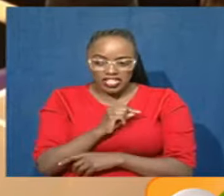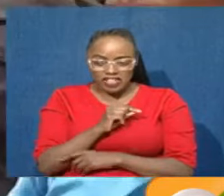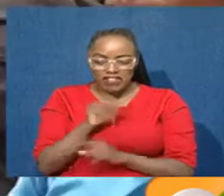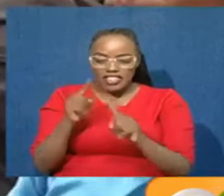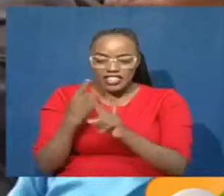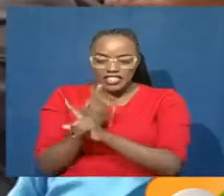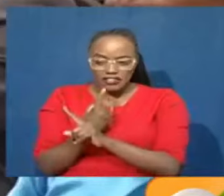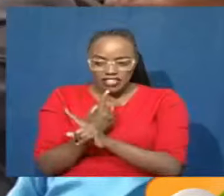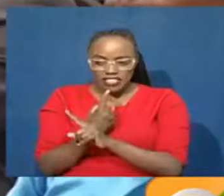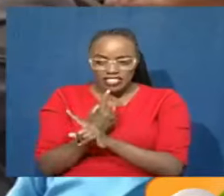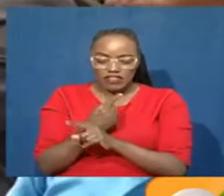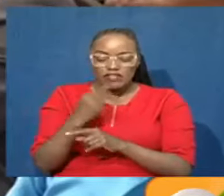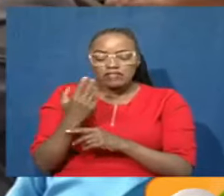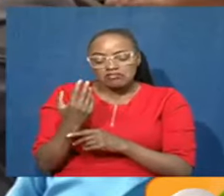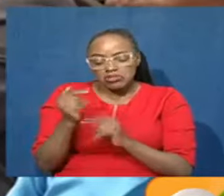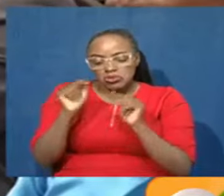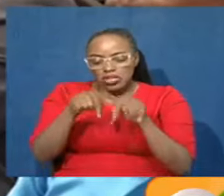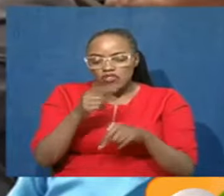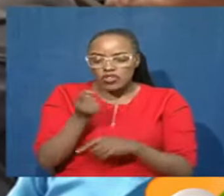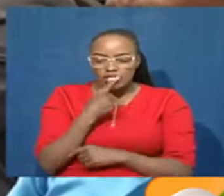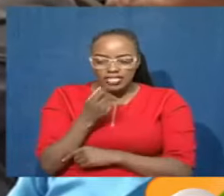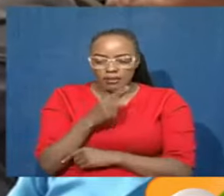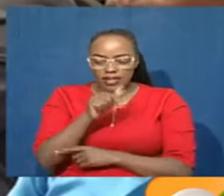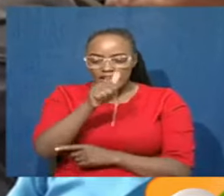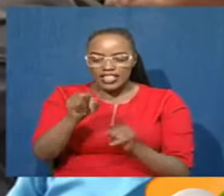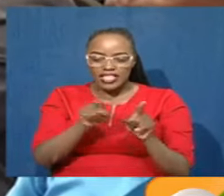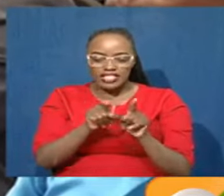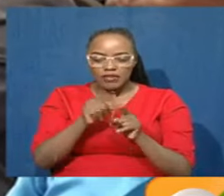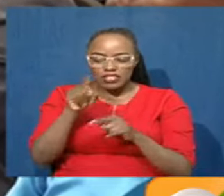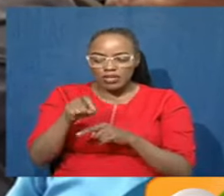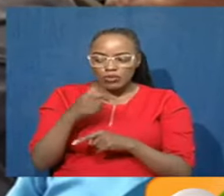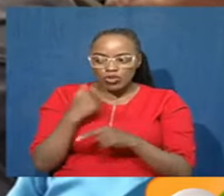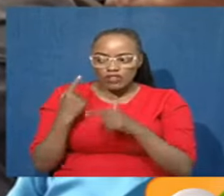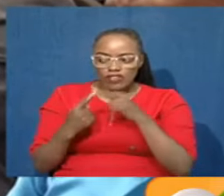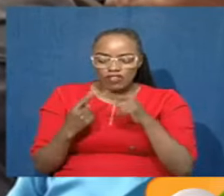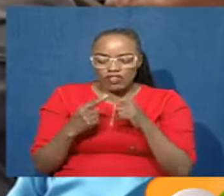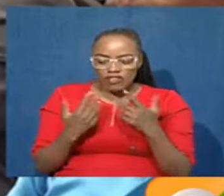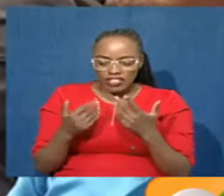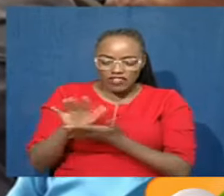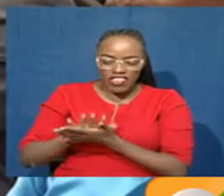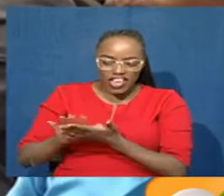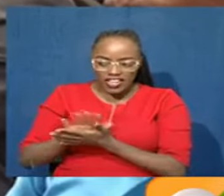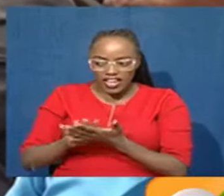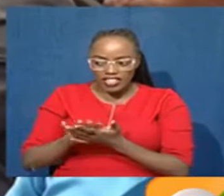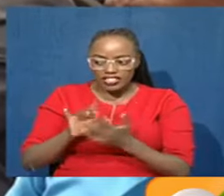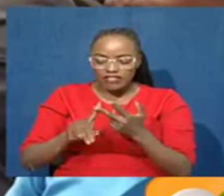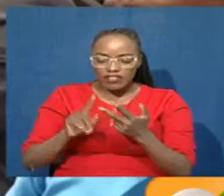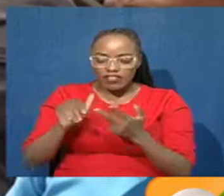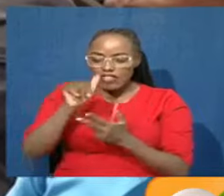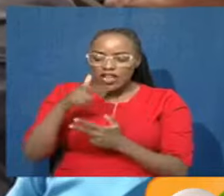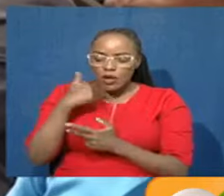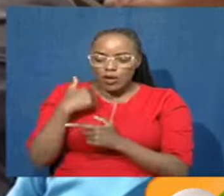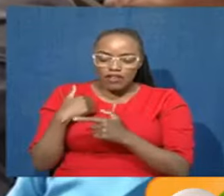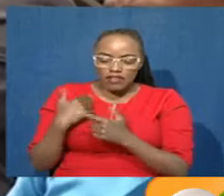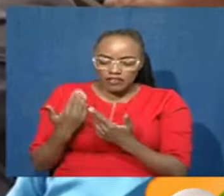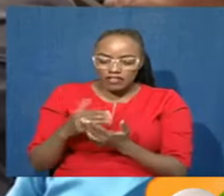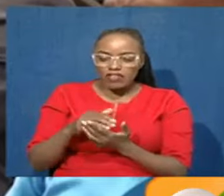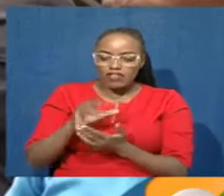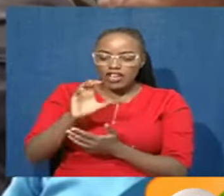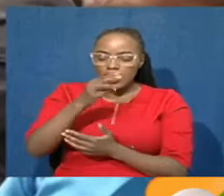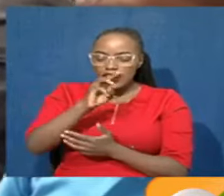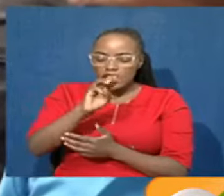various procedures, others were to face, to go through the dialysis, others were supposed to go through the chemo. But